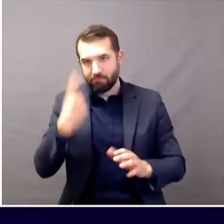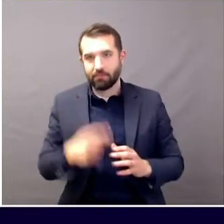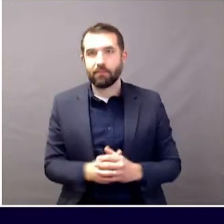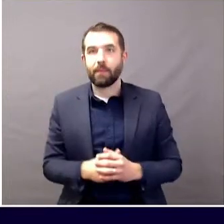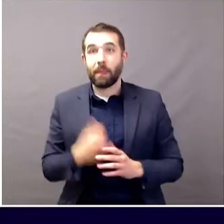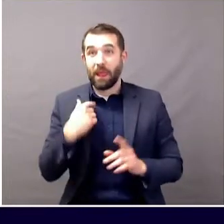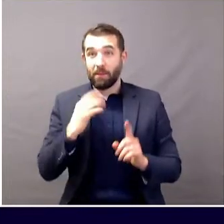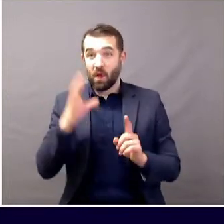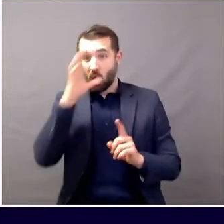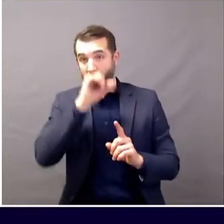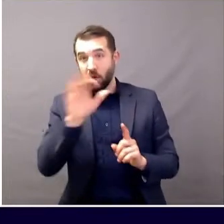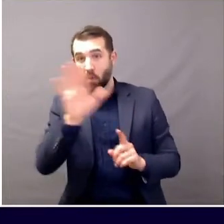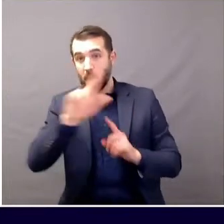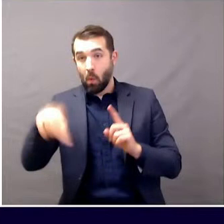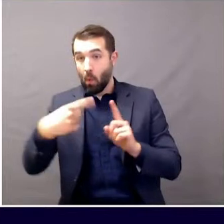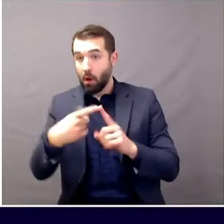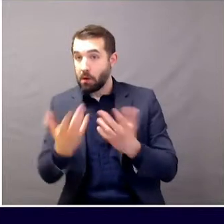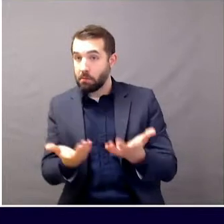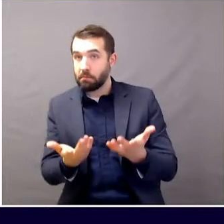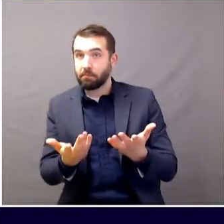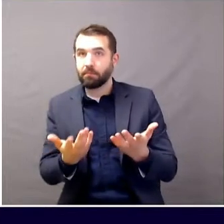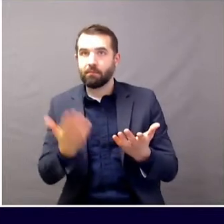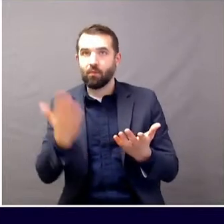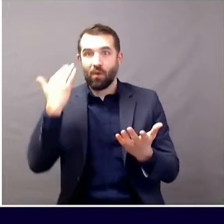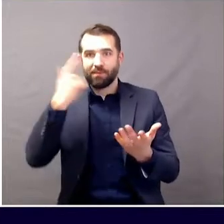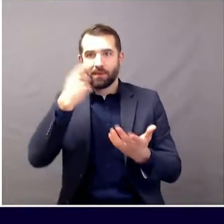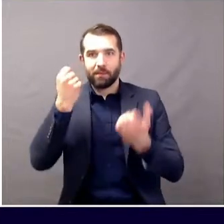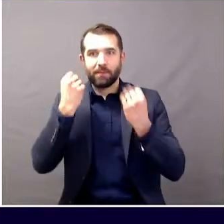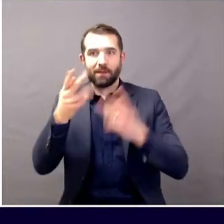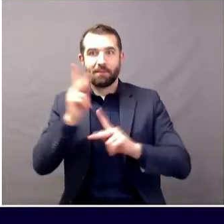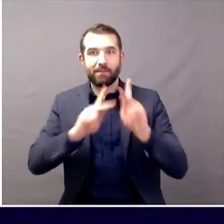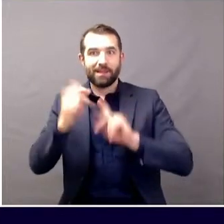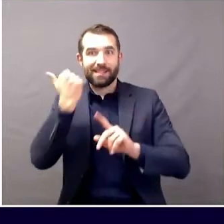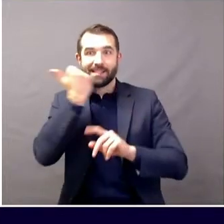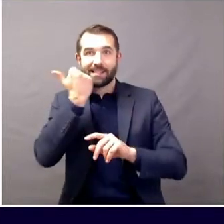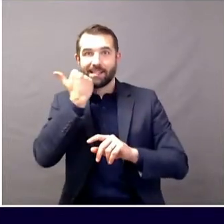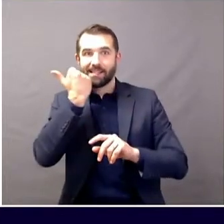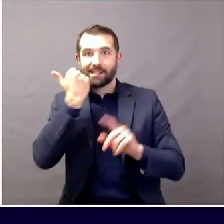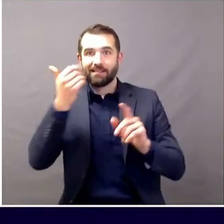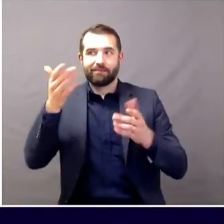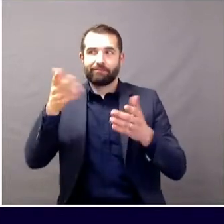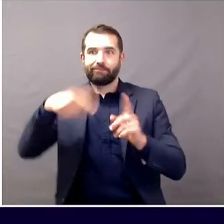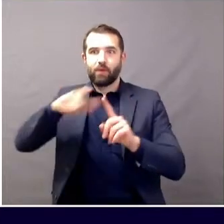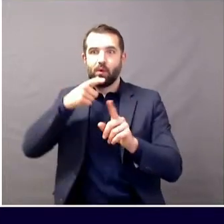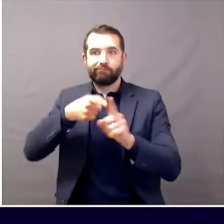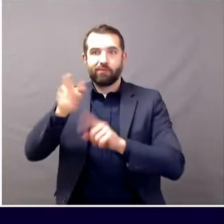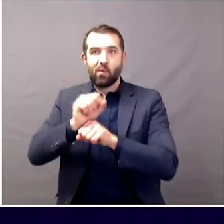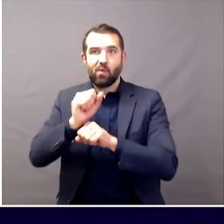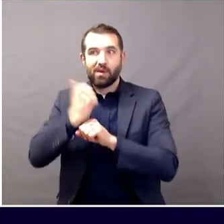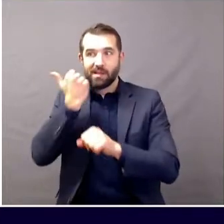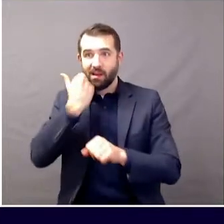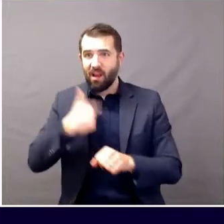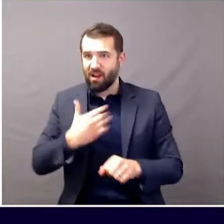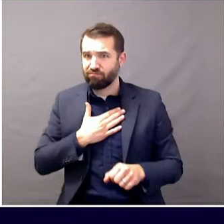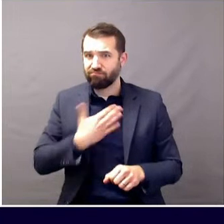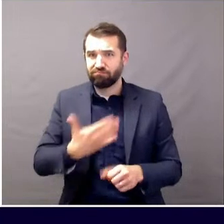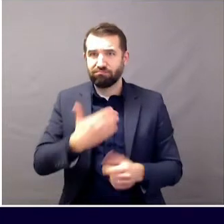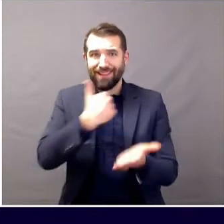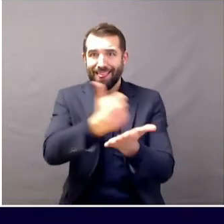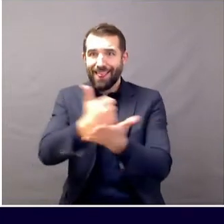Maine Dental Association have said they would be willing to help with the vaccination efforts. Is that something that Maine CDC is still